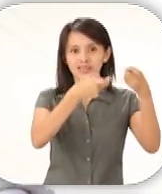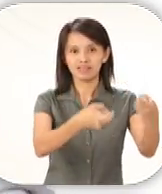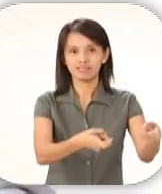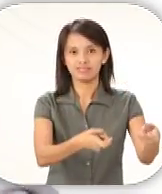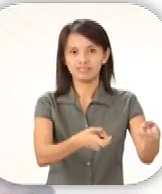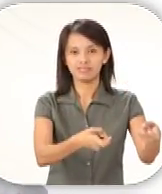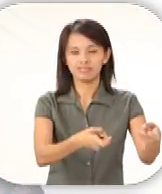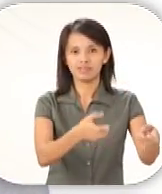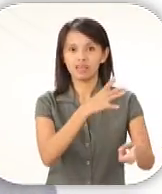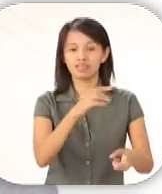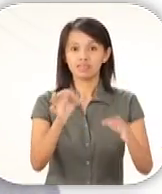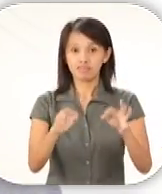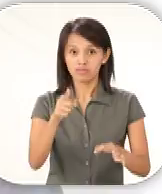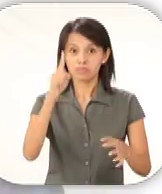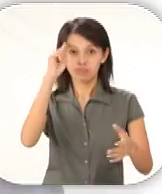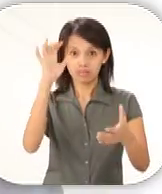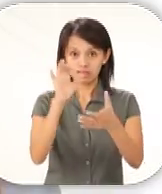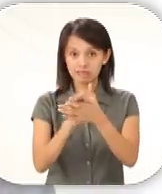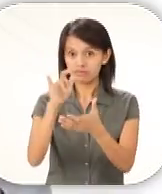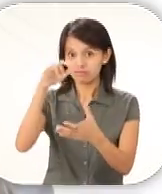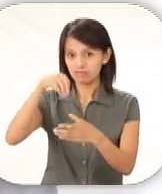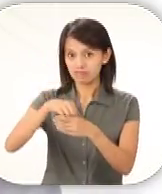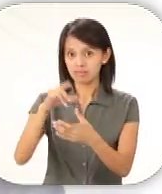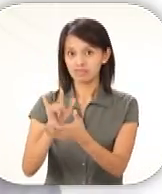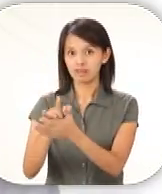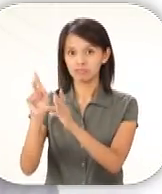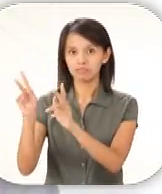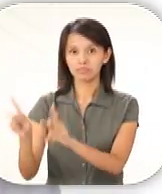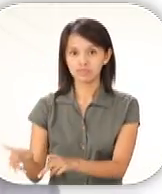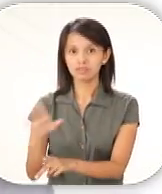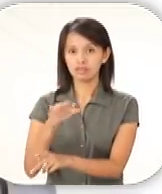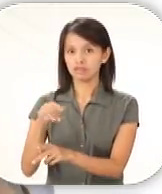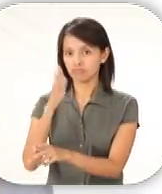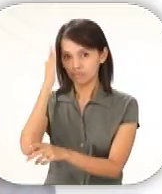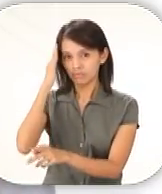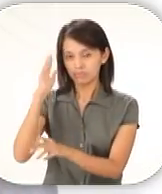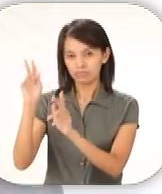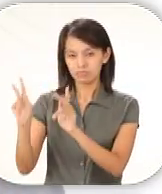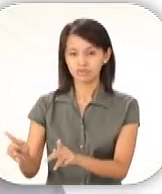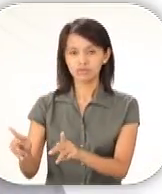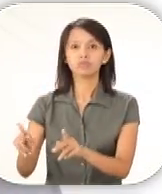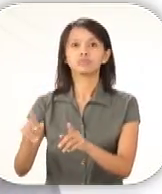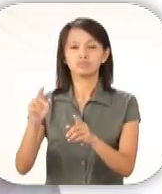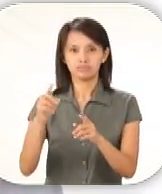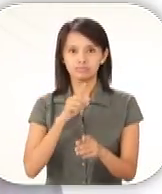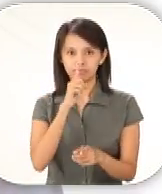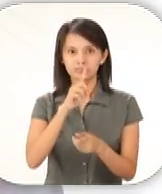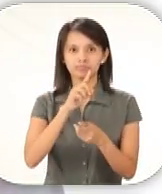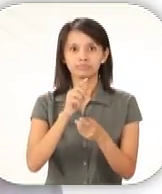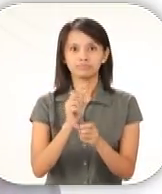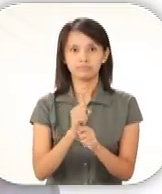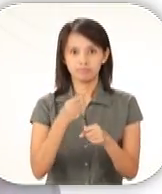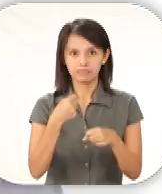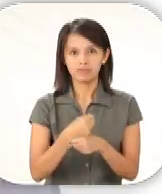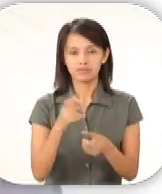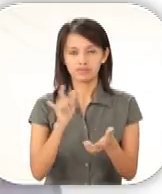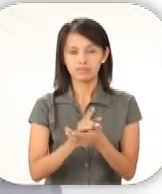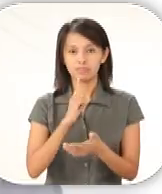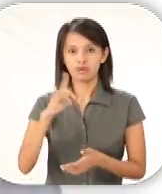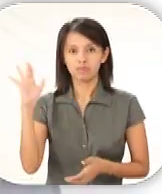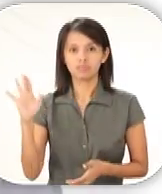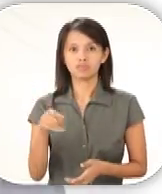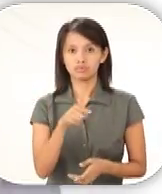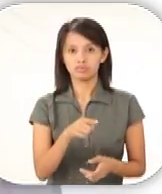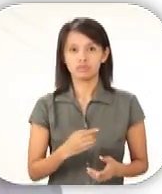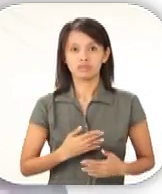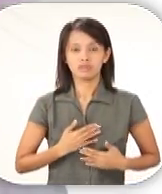give you this gift. Now, and if you believe in that person, and you know that person will make good on his or her